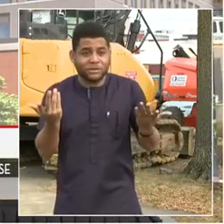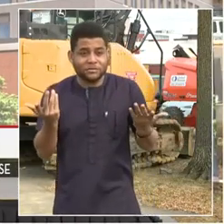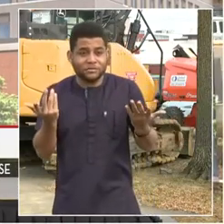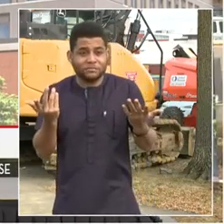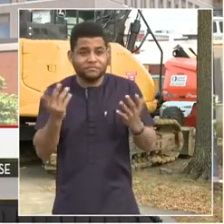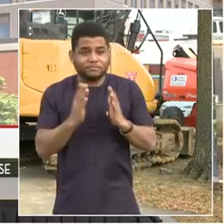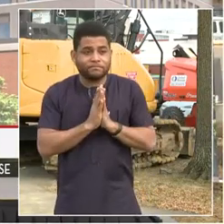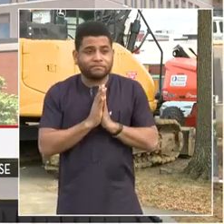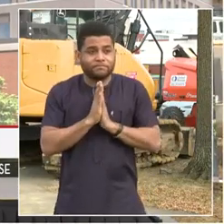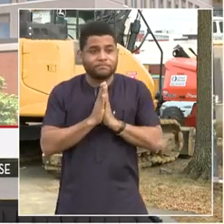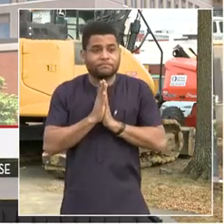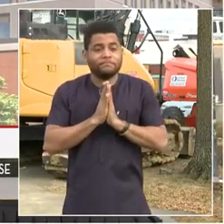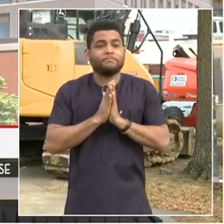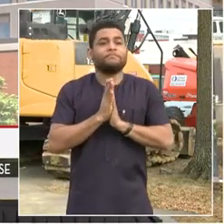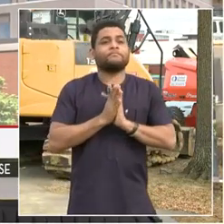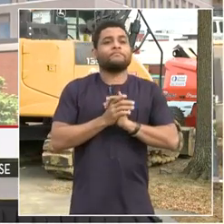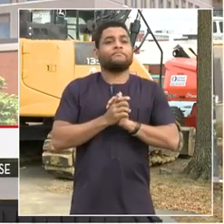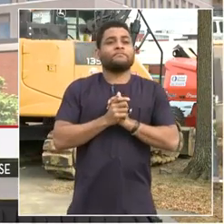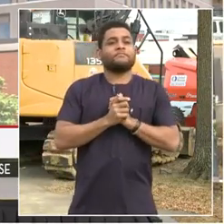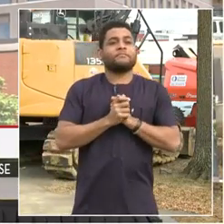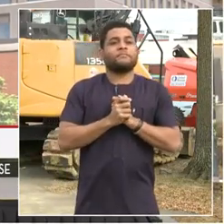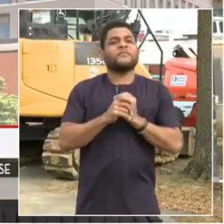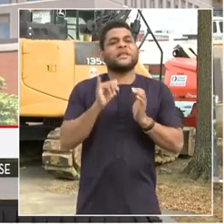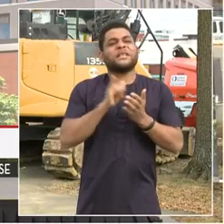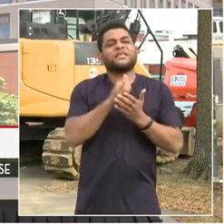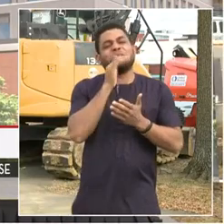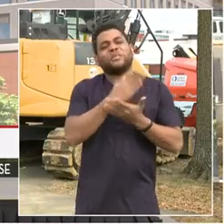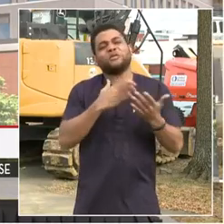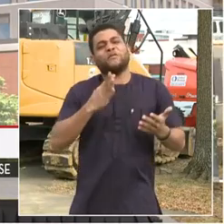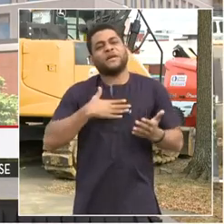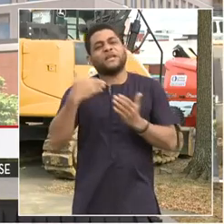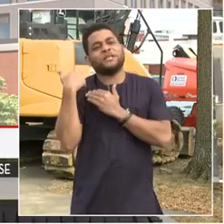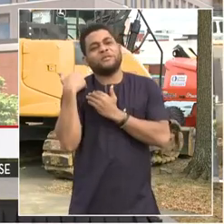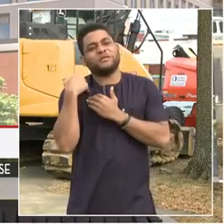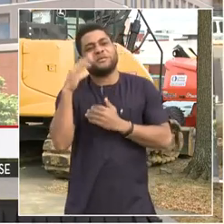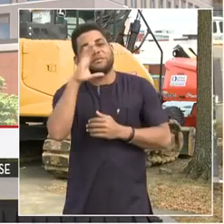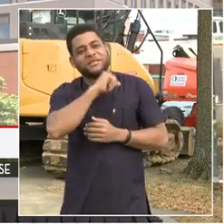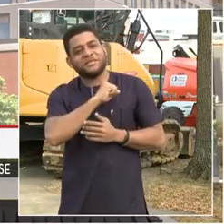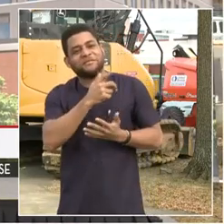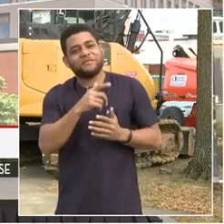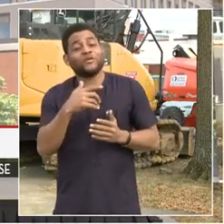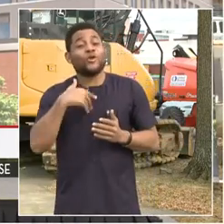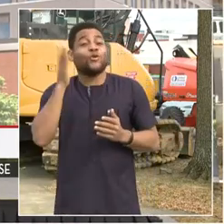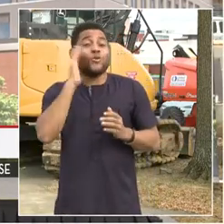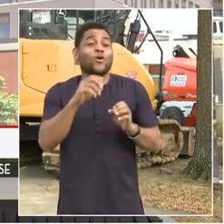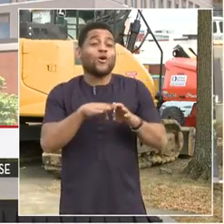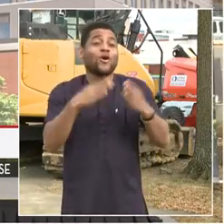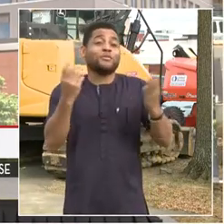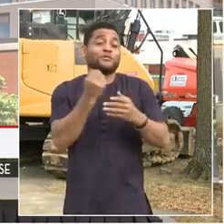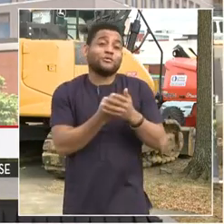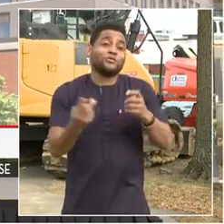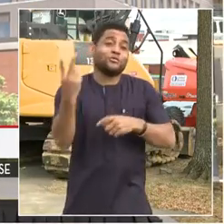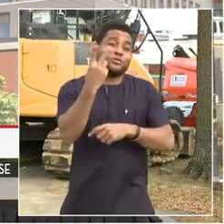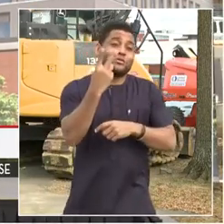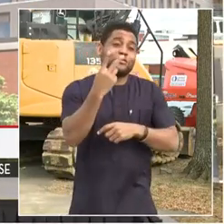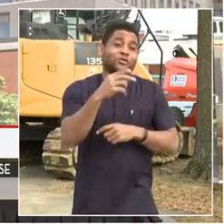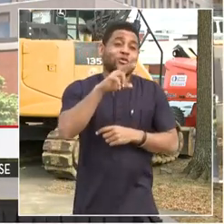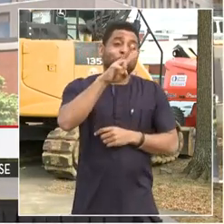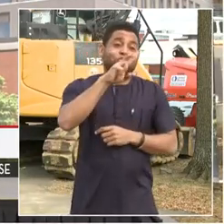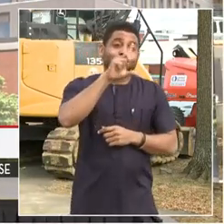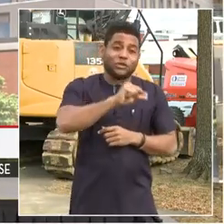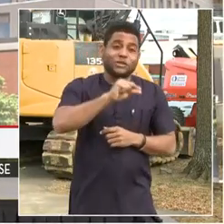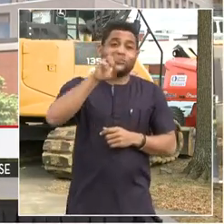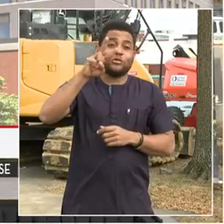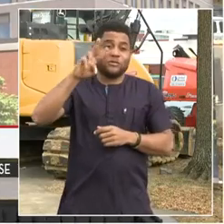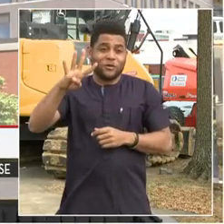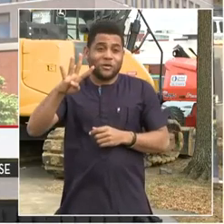So this is part of my job. We're going to open in 2 years, right? So at the end of 2024, we're going to have a